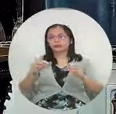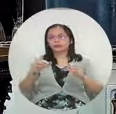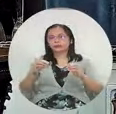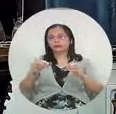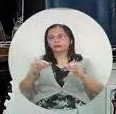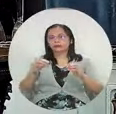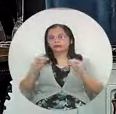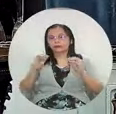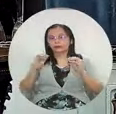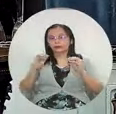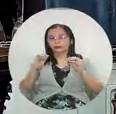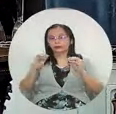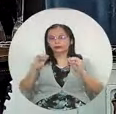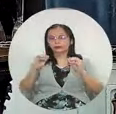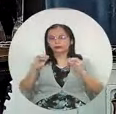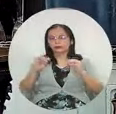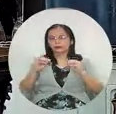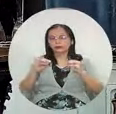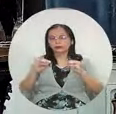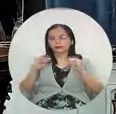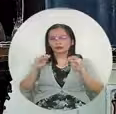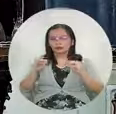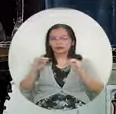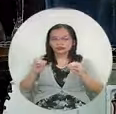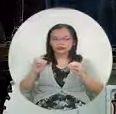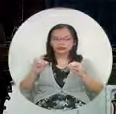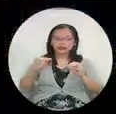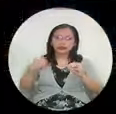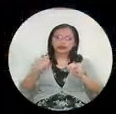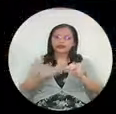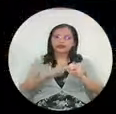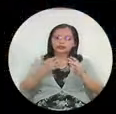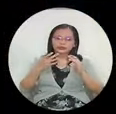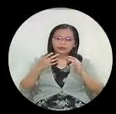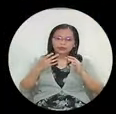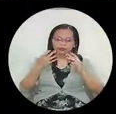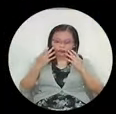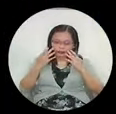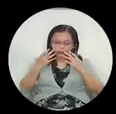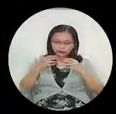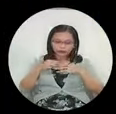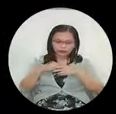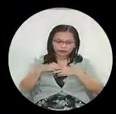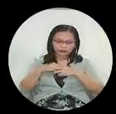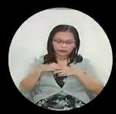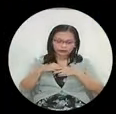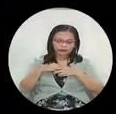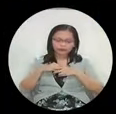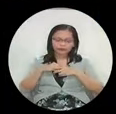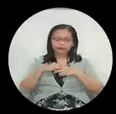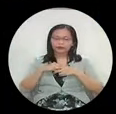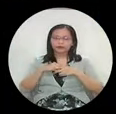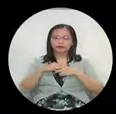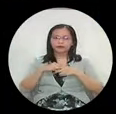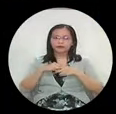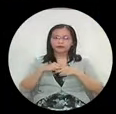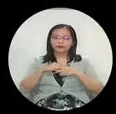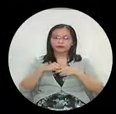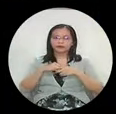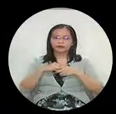Teaching us that denying ungodliness and worldly lusts, we should live soberly.